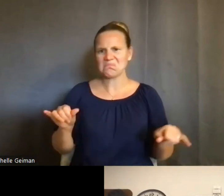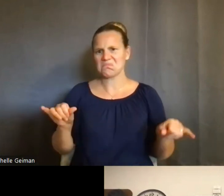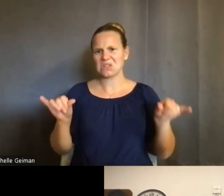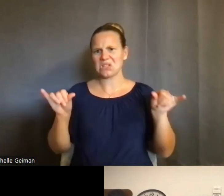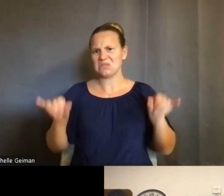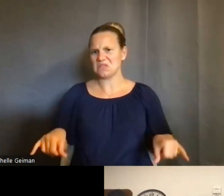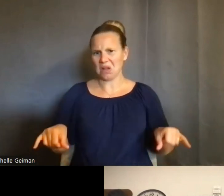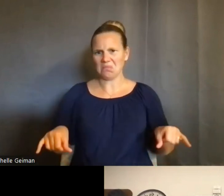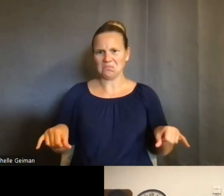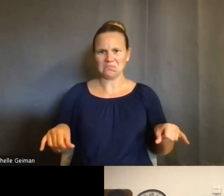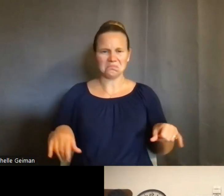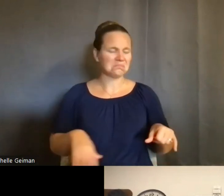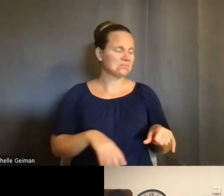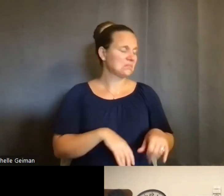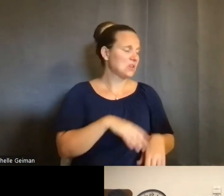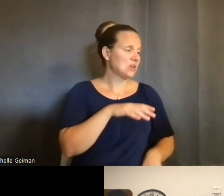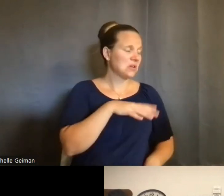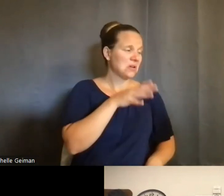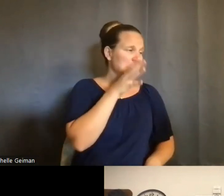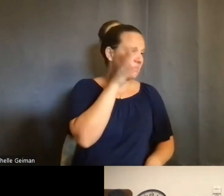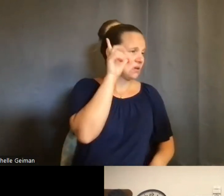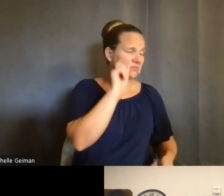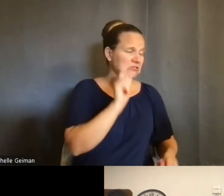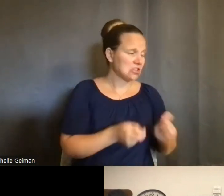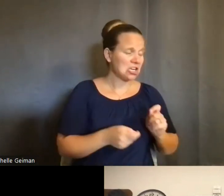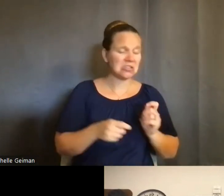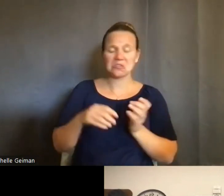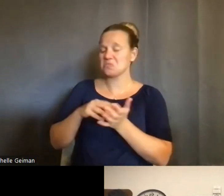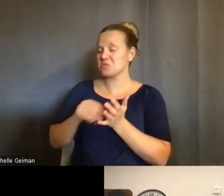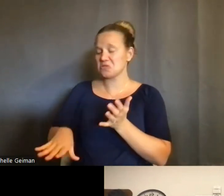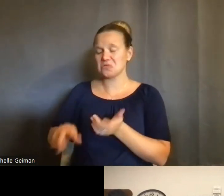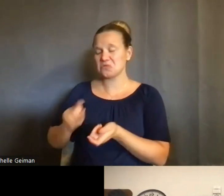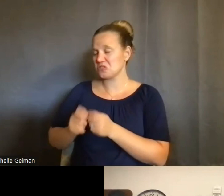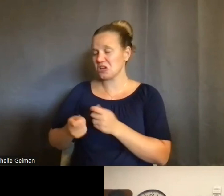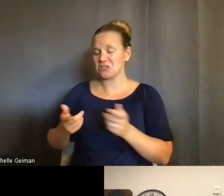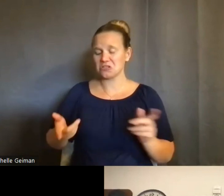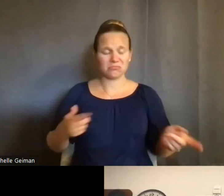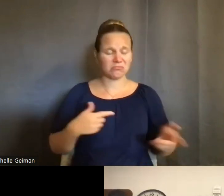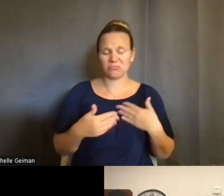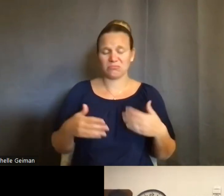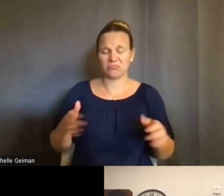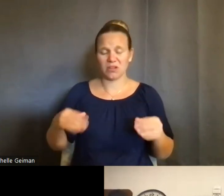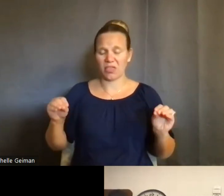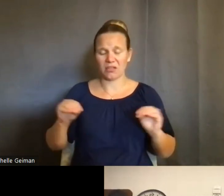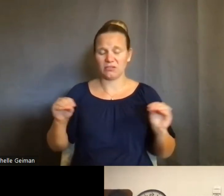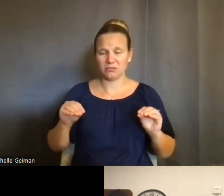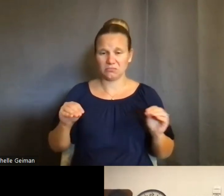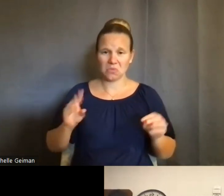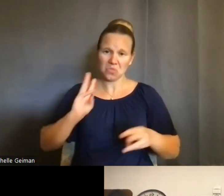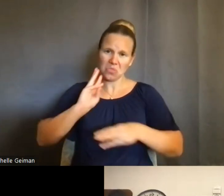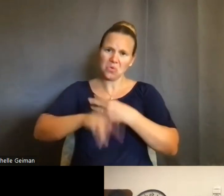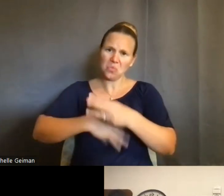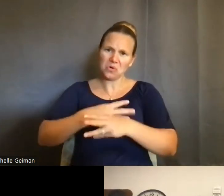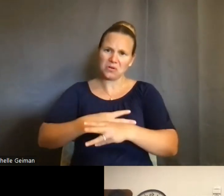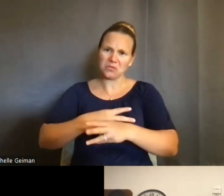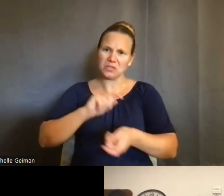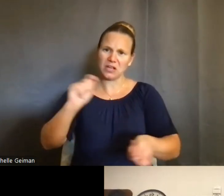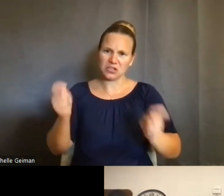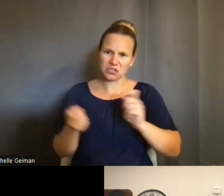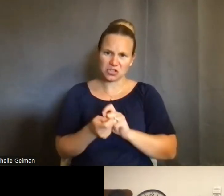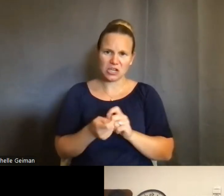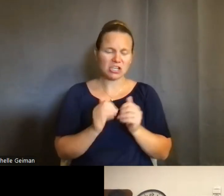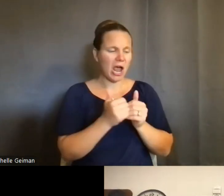haven't changed, parents haven't changed, the situation hasn't changed either. What's changed is the world, and the way that we interact and